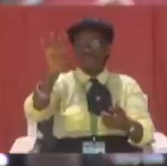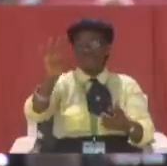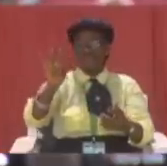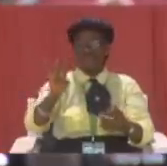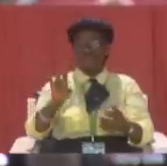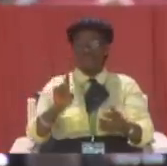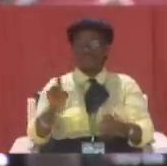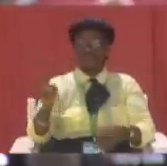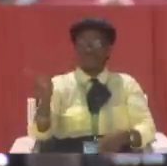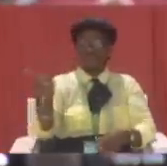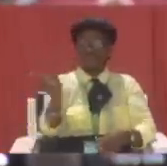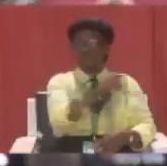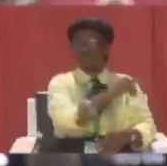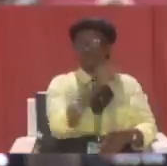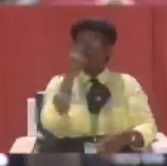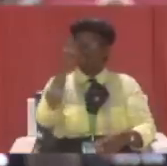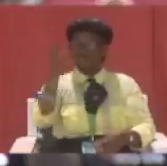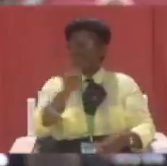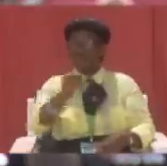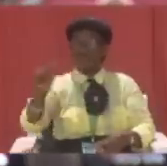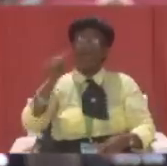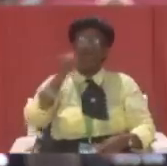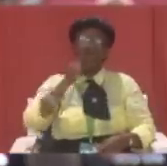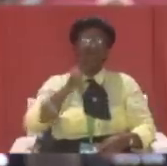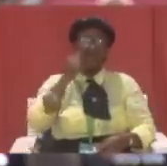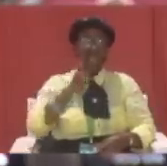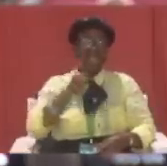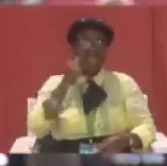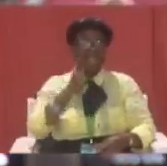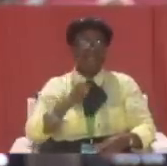you see a girl